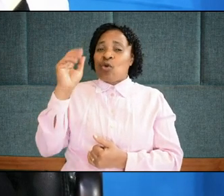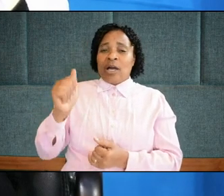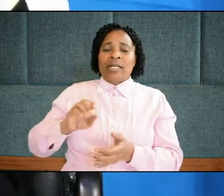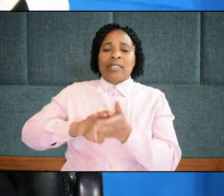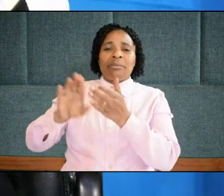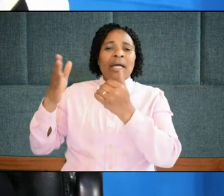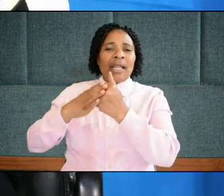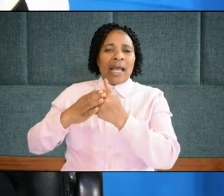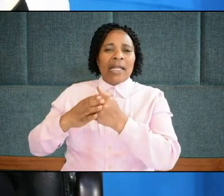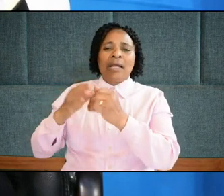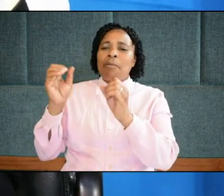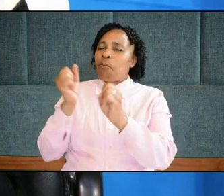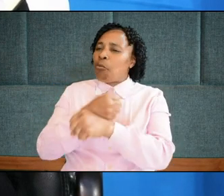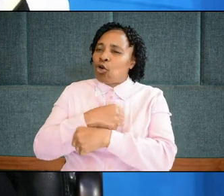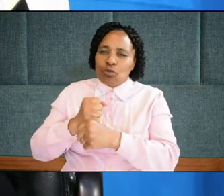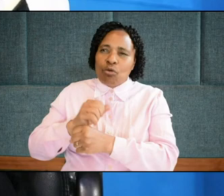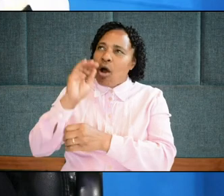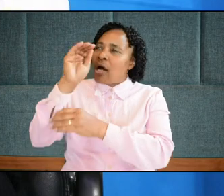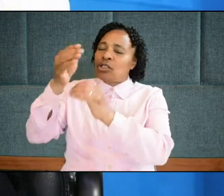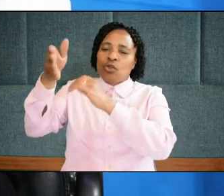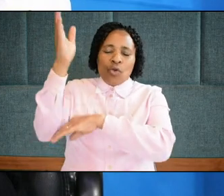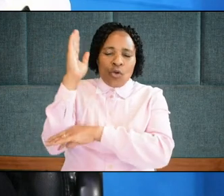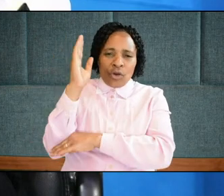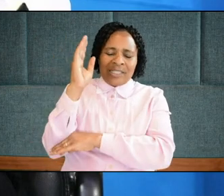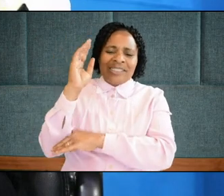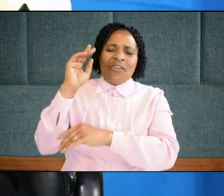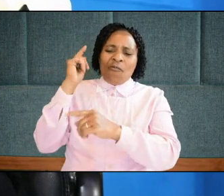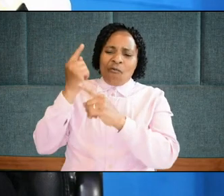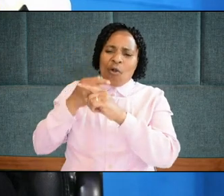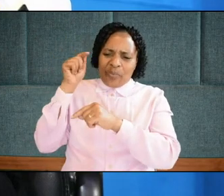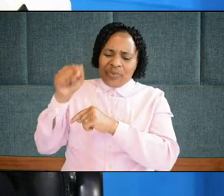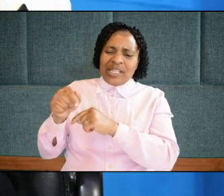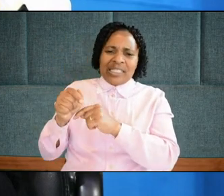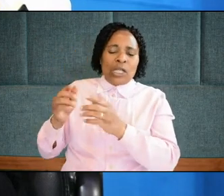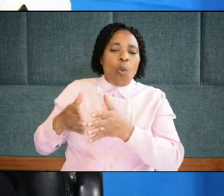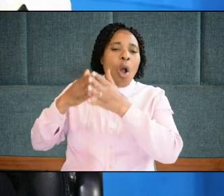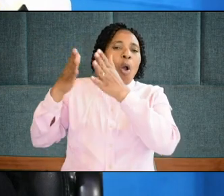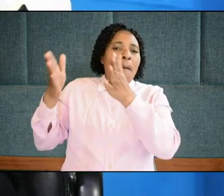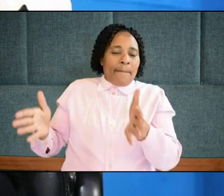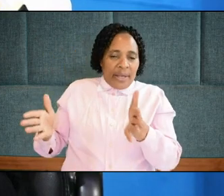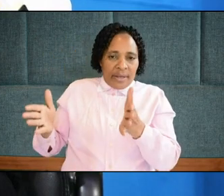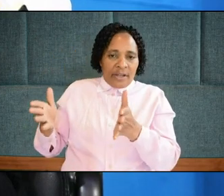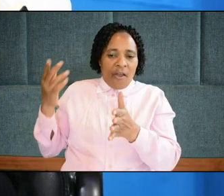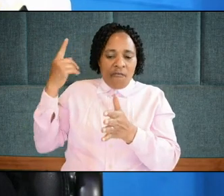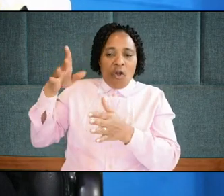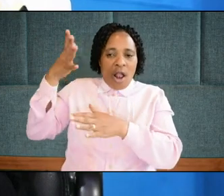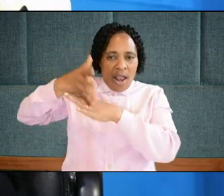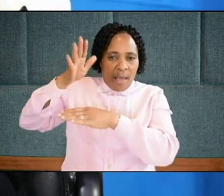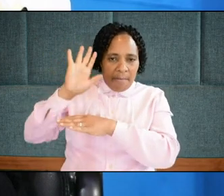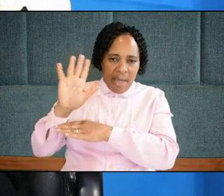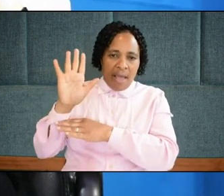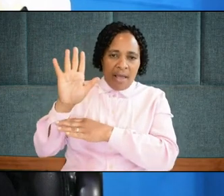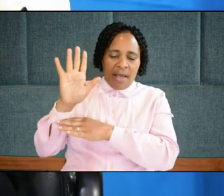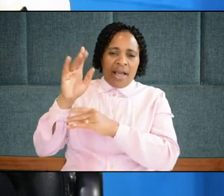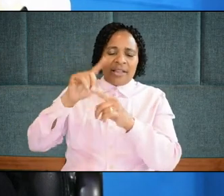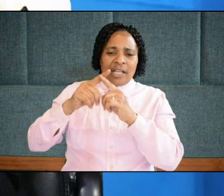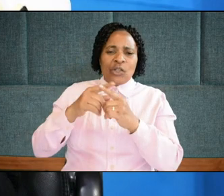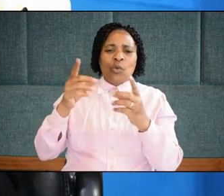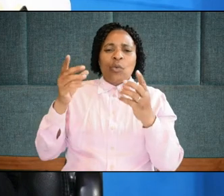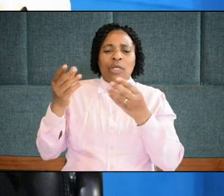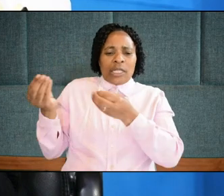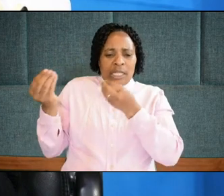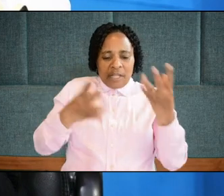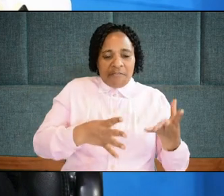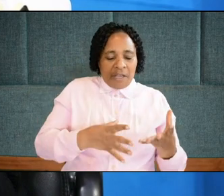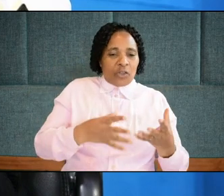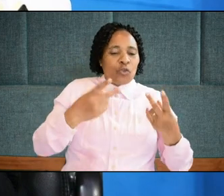not seek counsel of the Lord. And because of that, they were exposed to the deception and they gave their word to a people who had